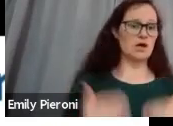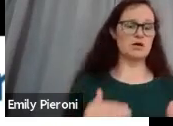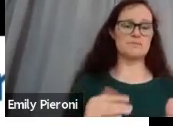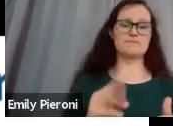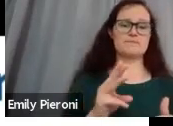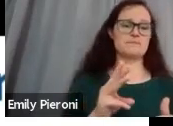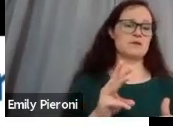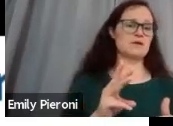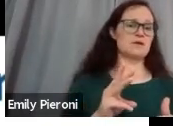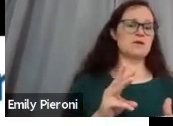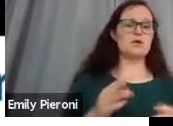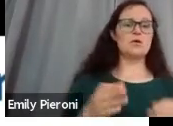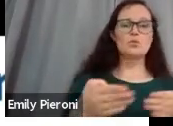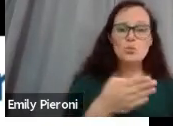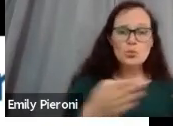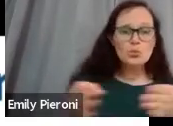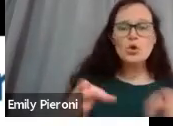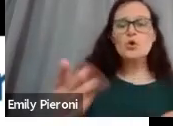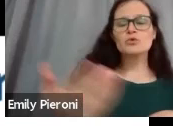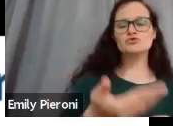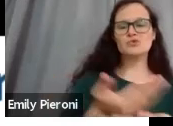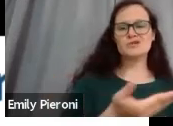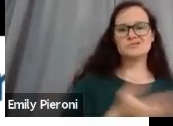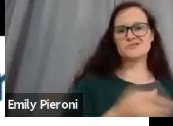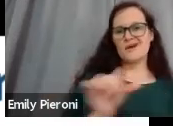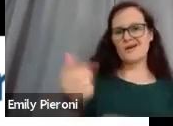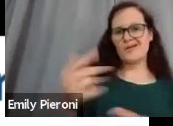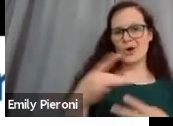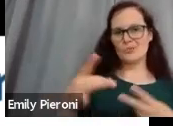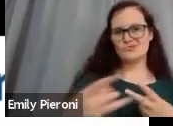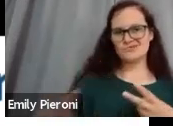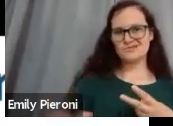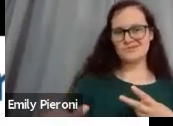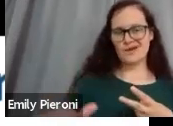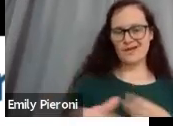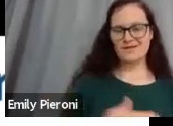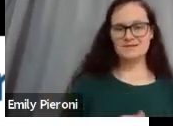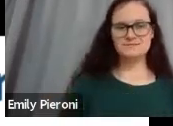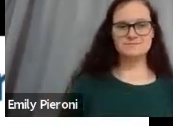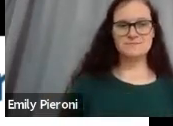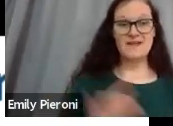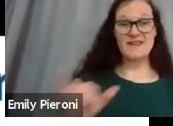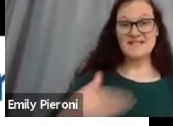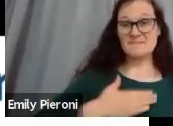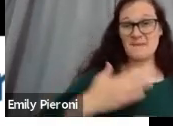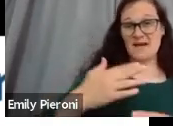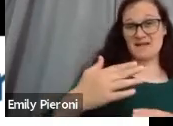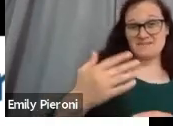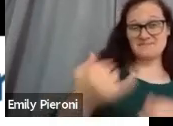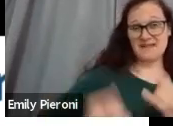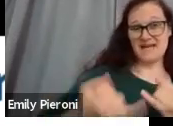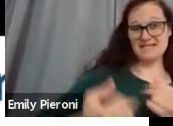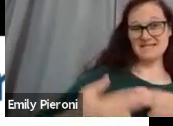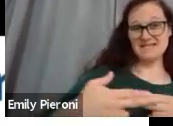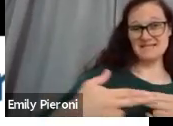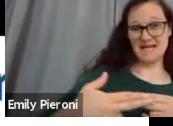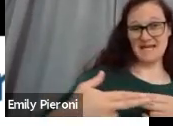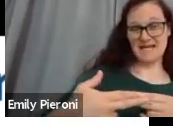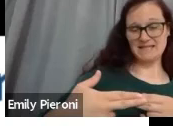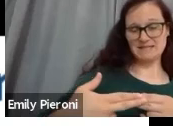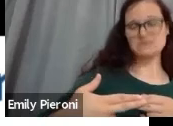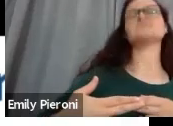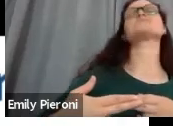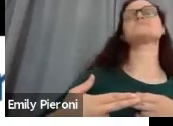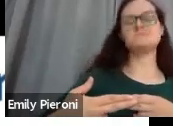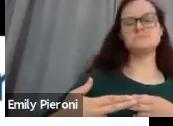and other options also. So I just wanted, this is my last slide. We're in the process of looking